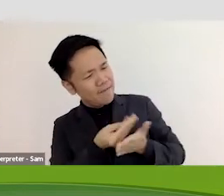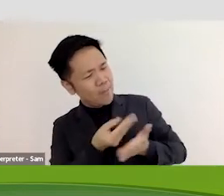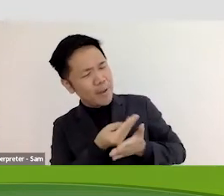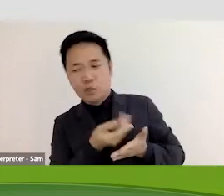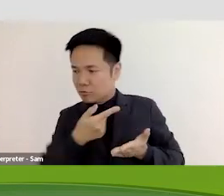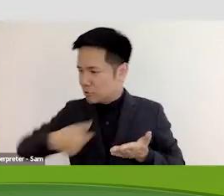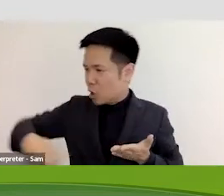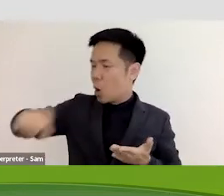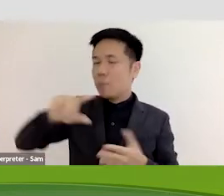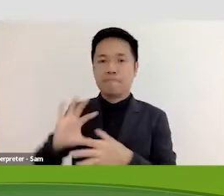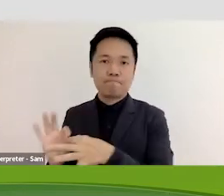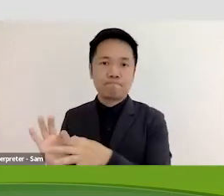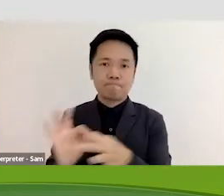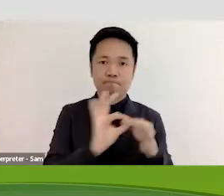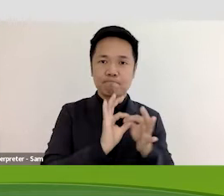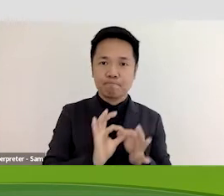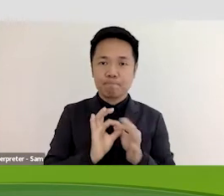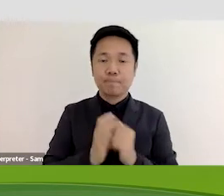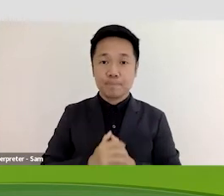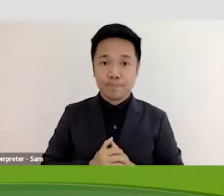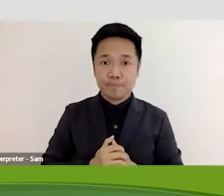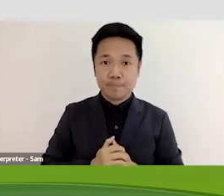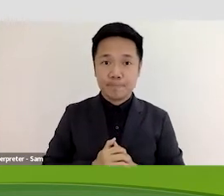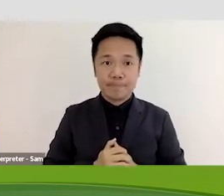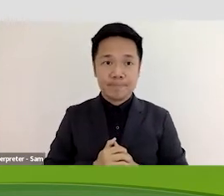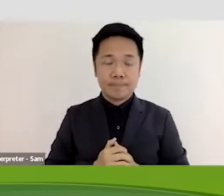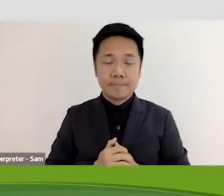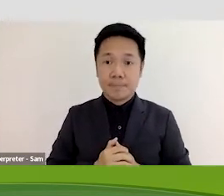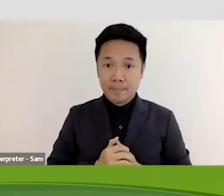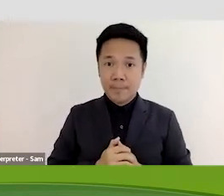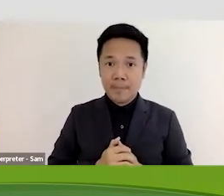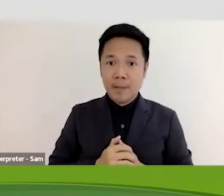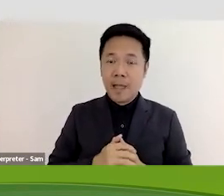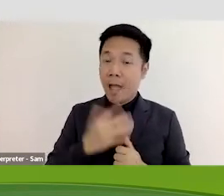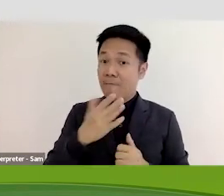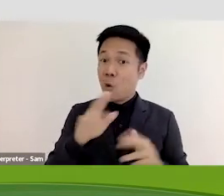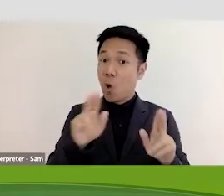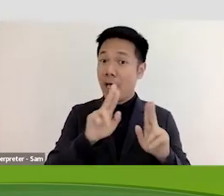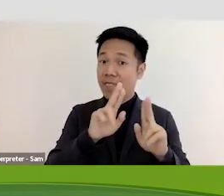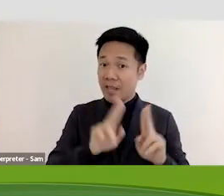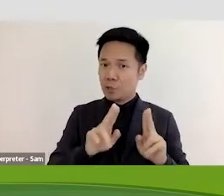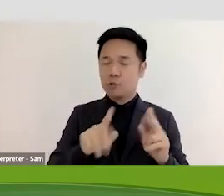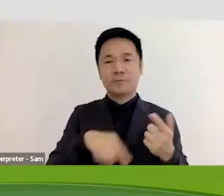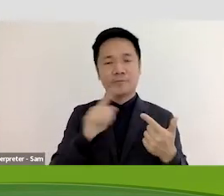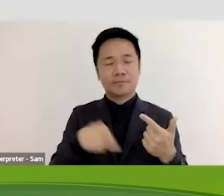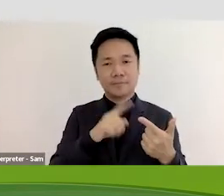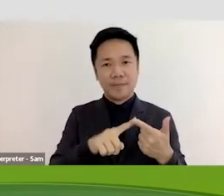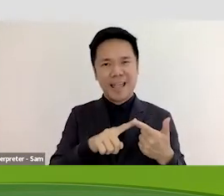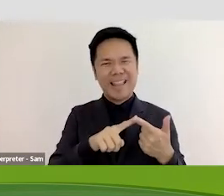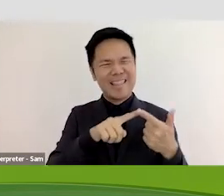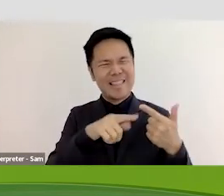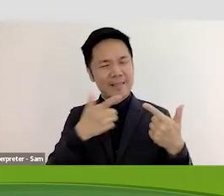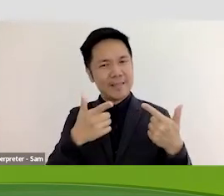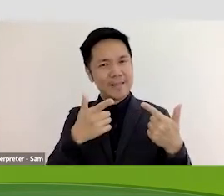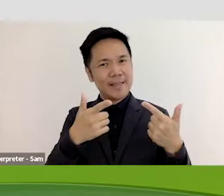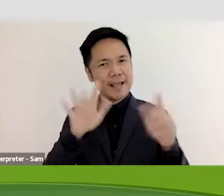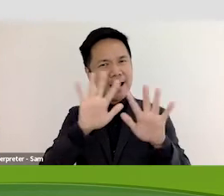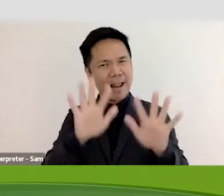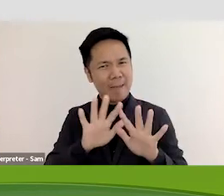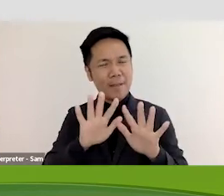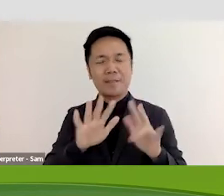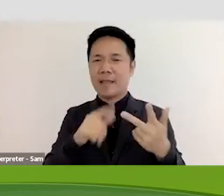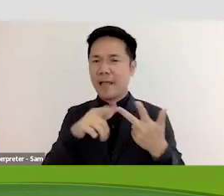Improve the tracking and reporting of international and national climate finance